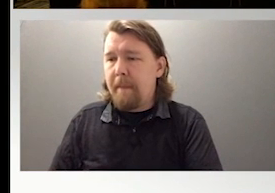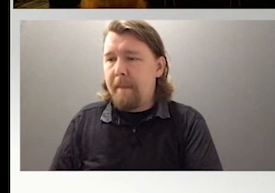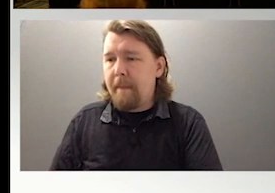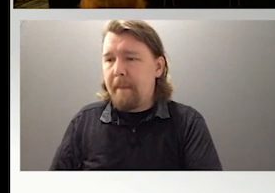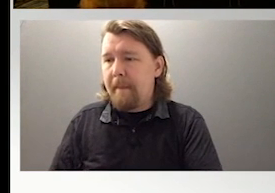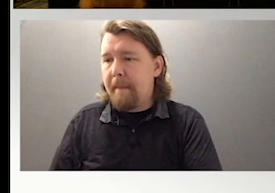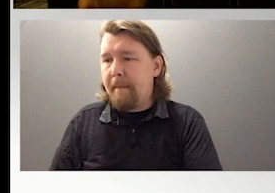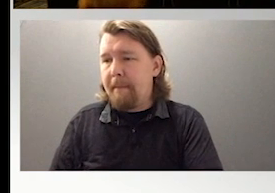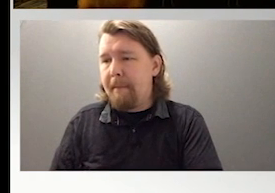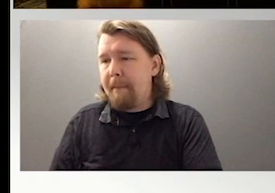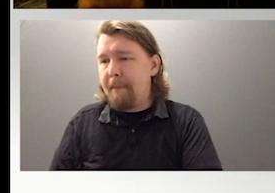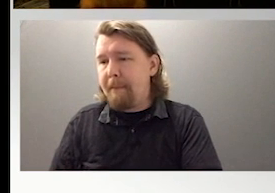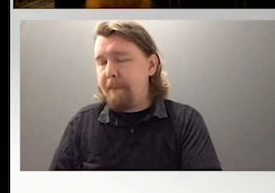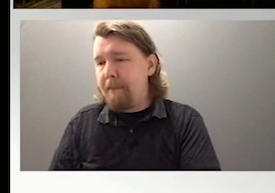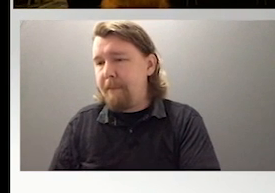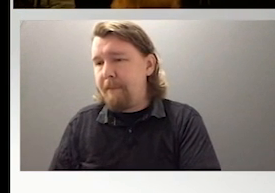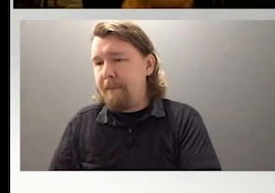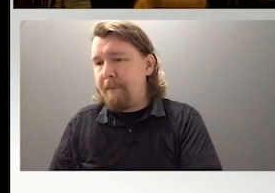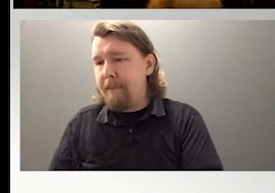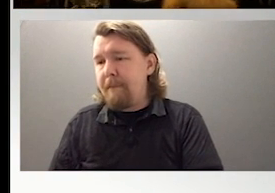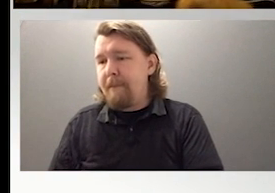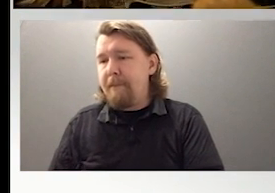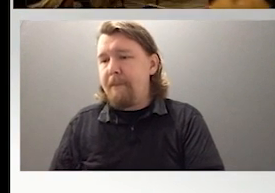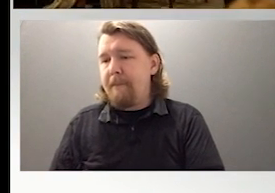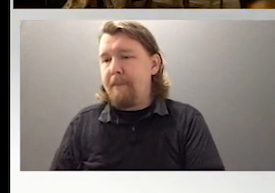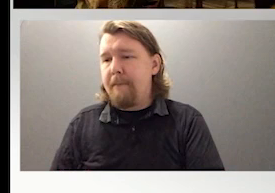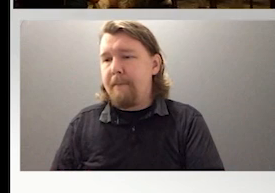was first?